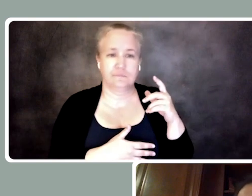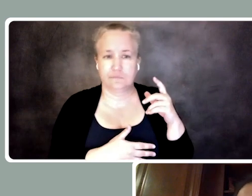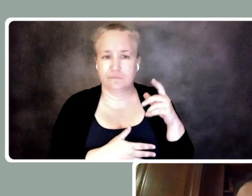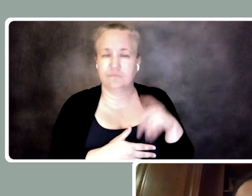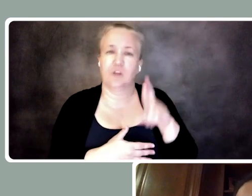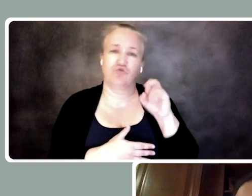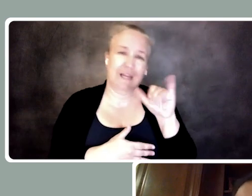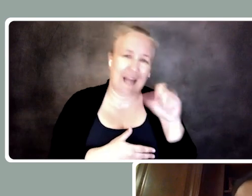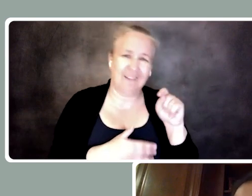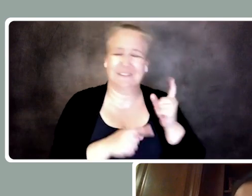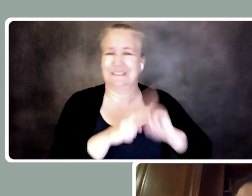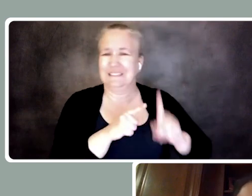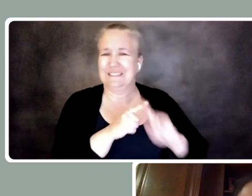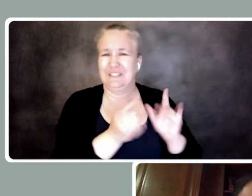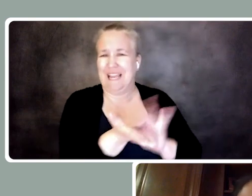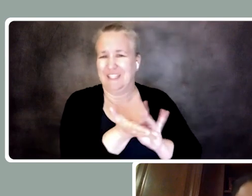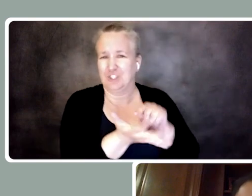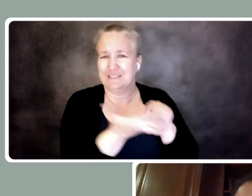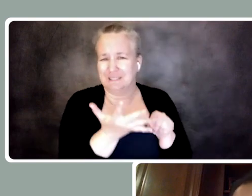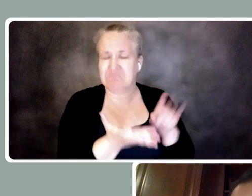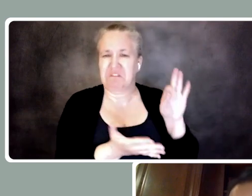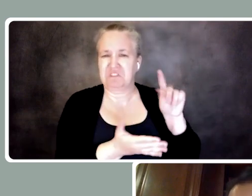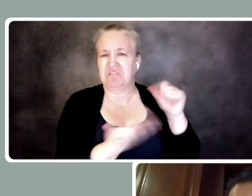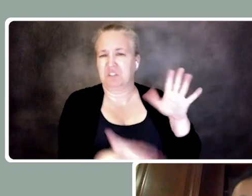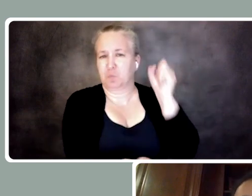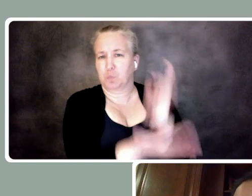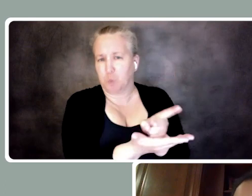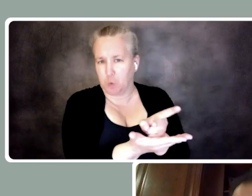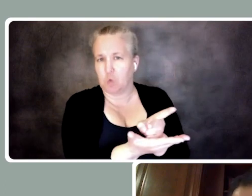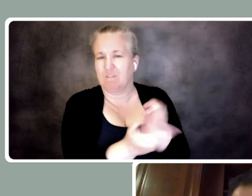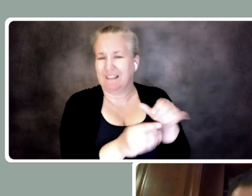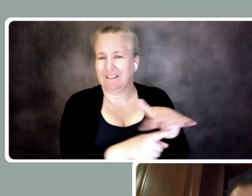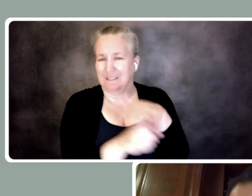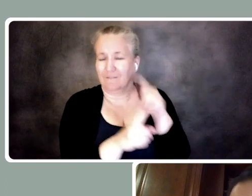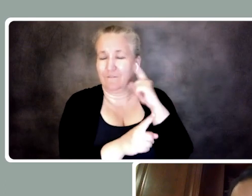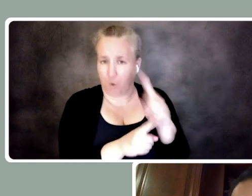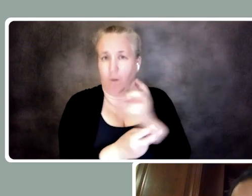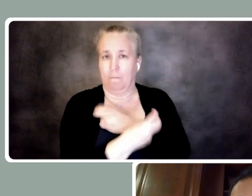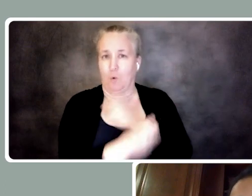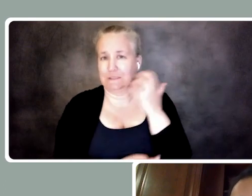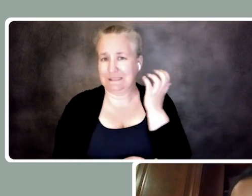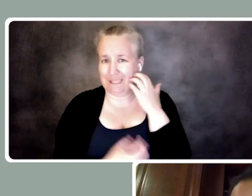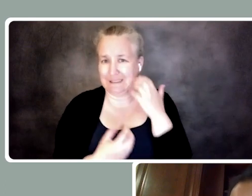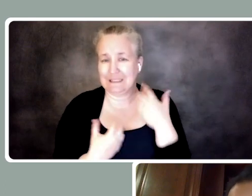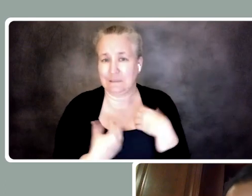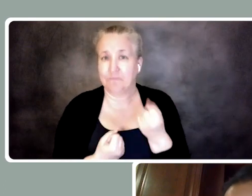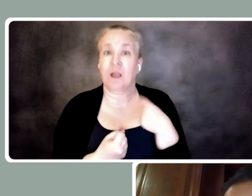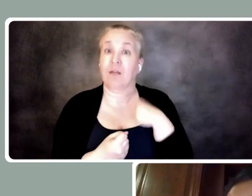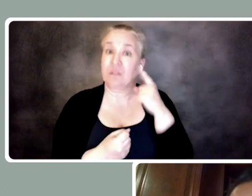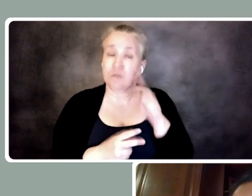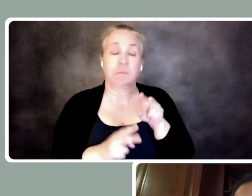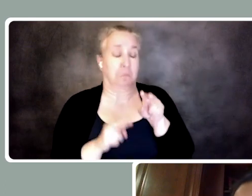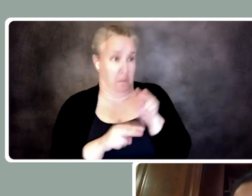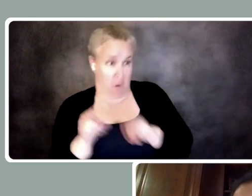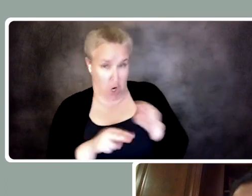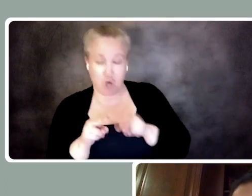Reclast. So there are agents that are FDA approved in this setting to maintain bone density. And I think monitoring the bone density